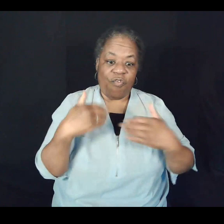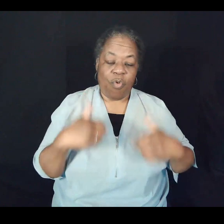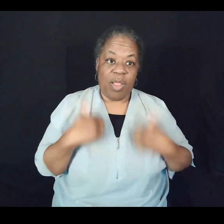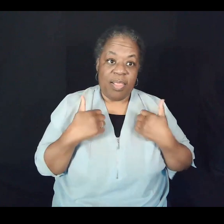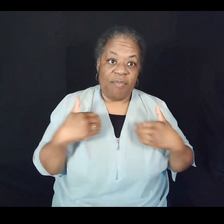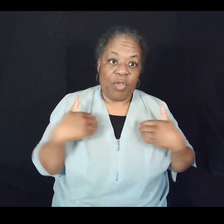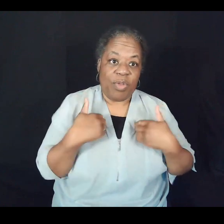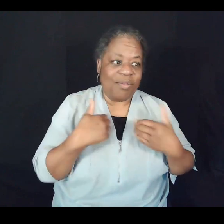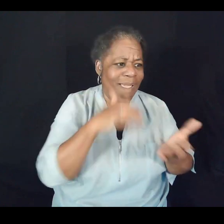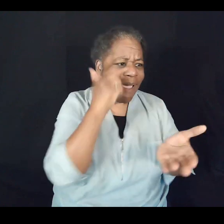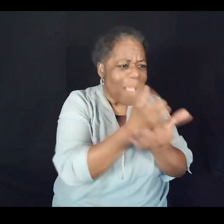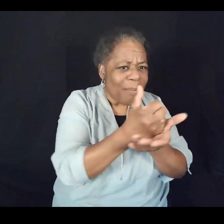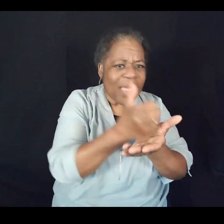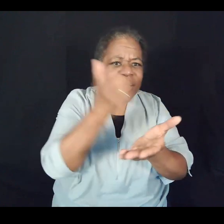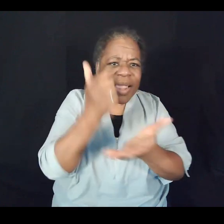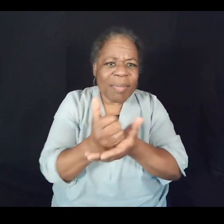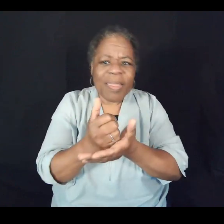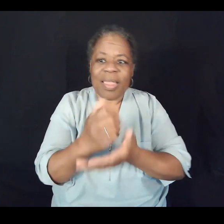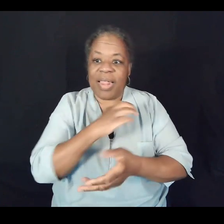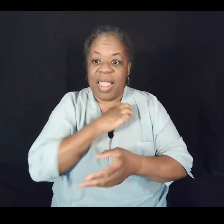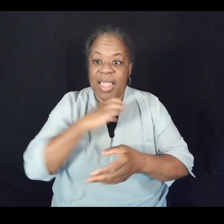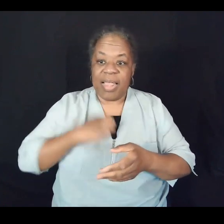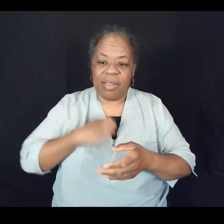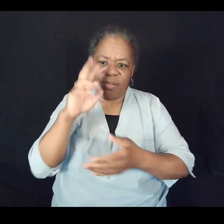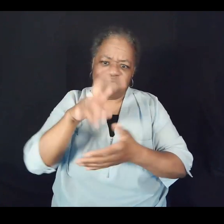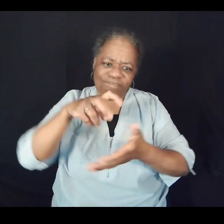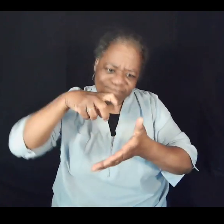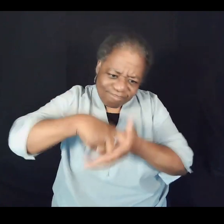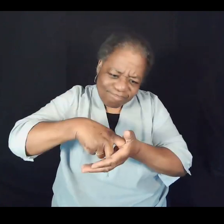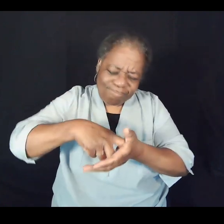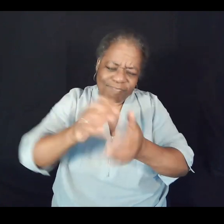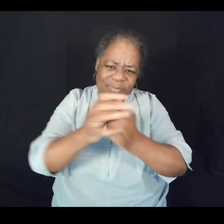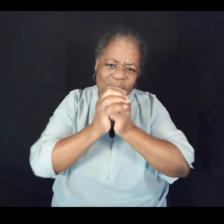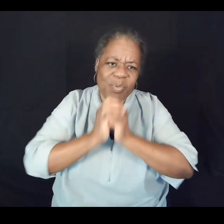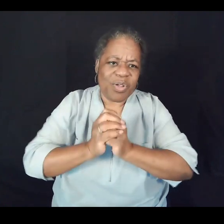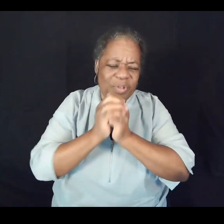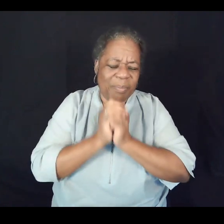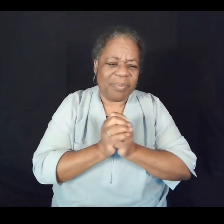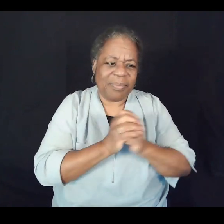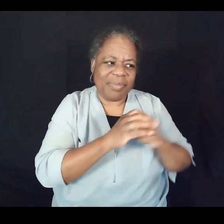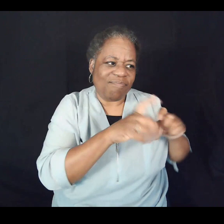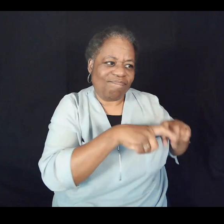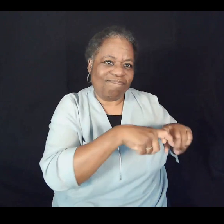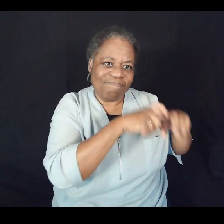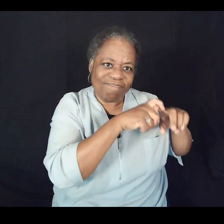the elders fell down and worshiped." A few things for us to see here.